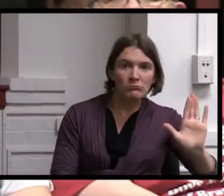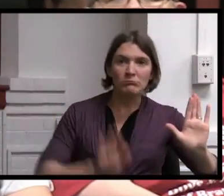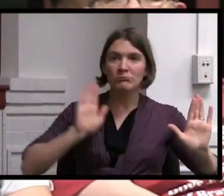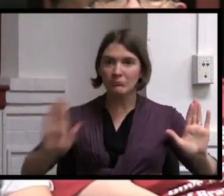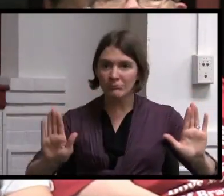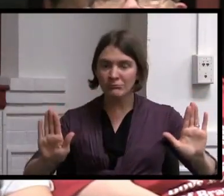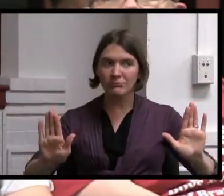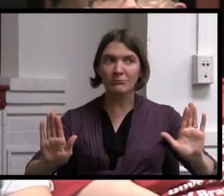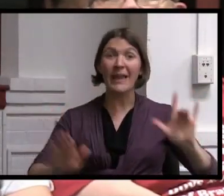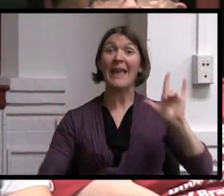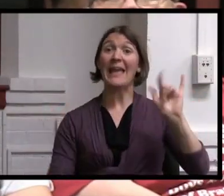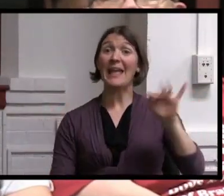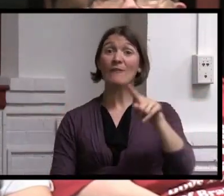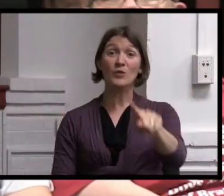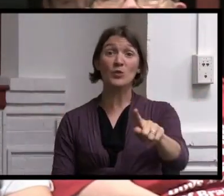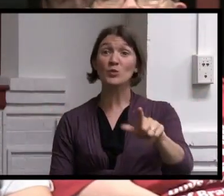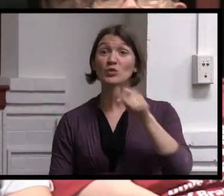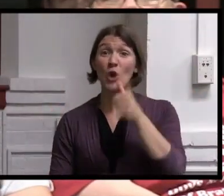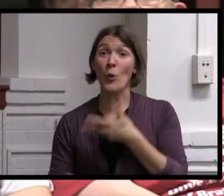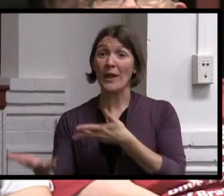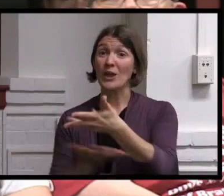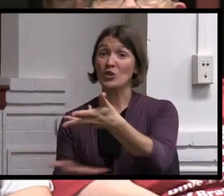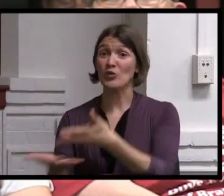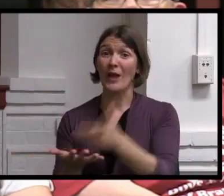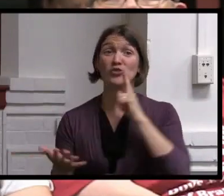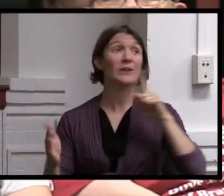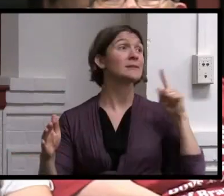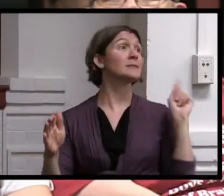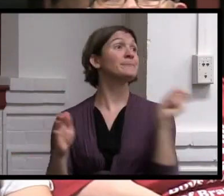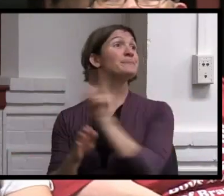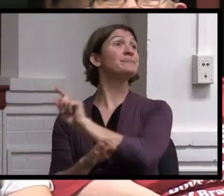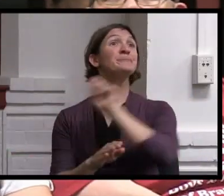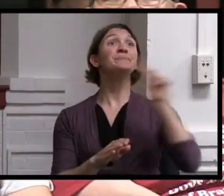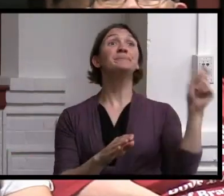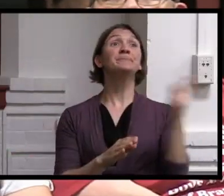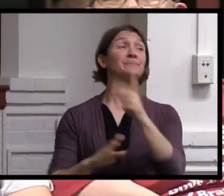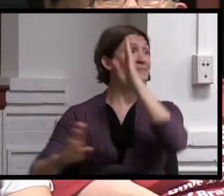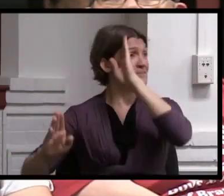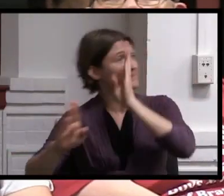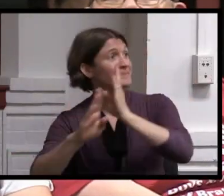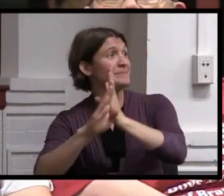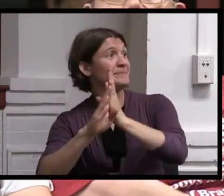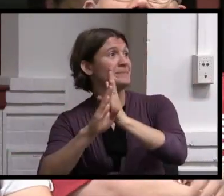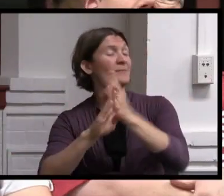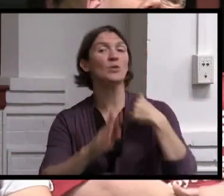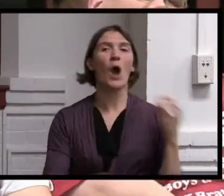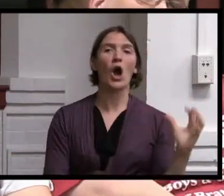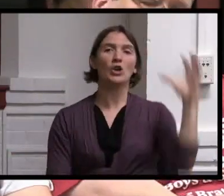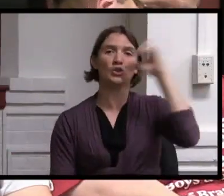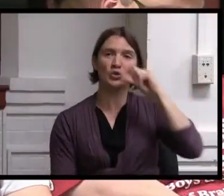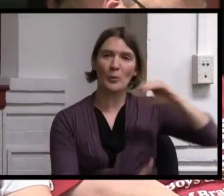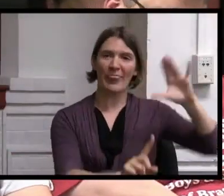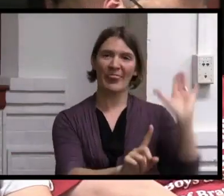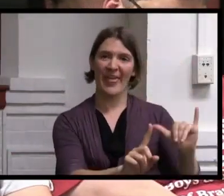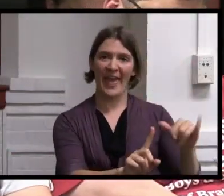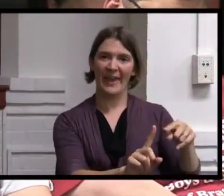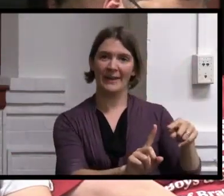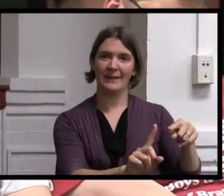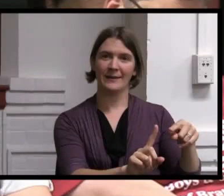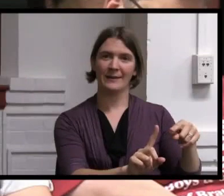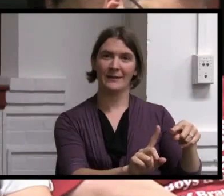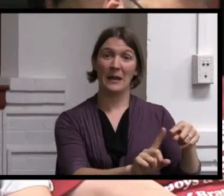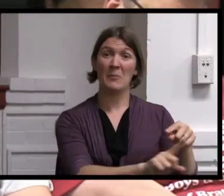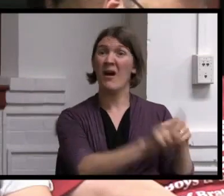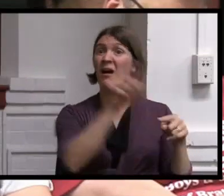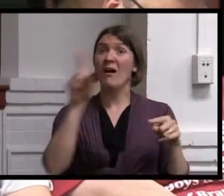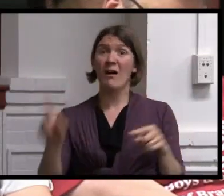that if you do not interact with people, you won't have really an idea of this other